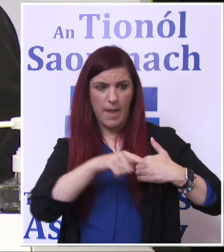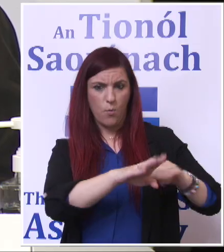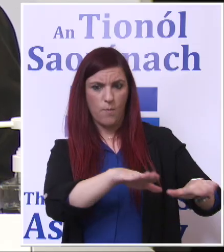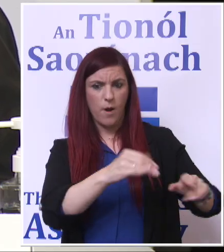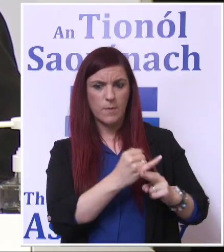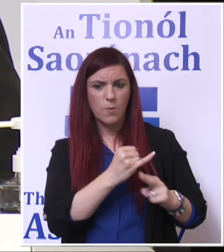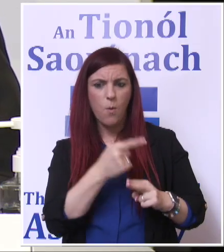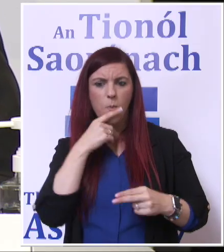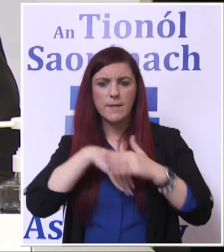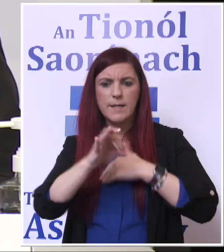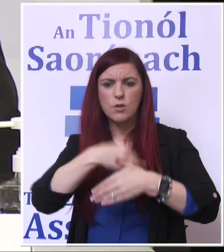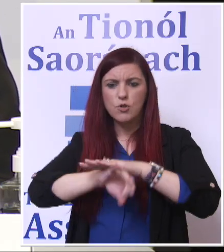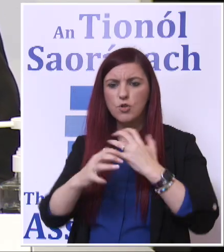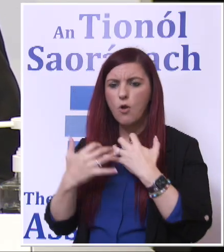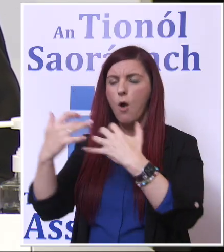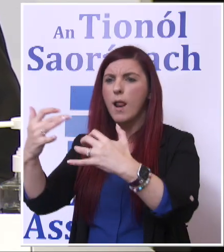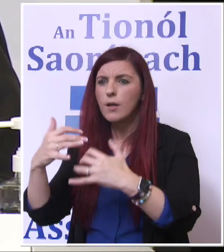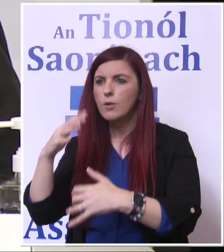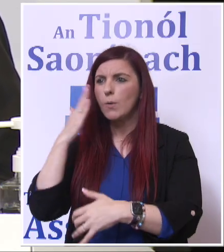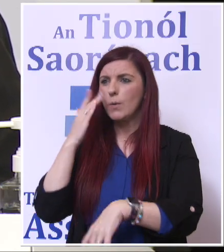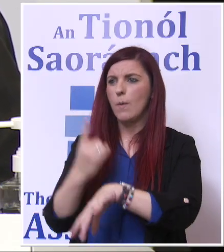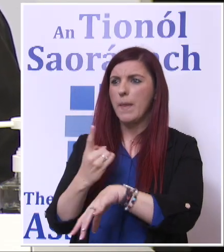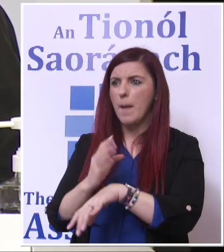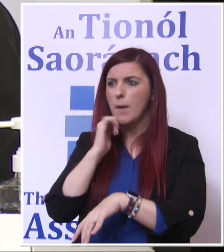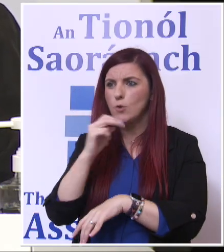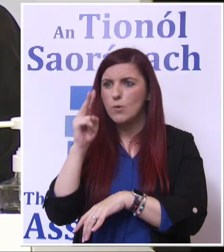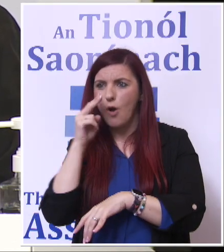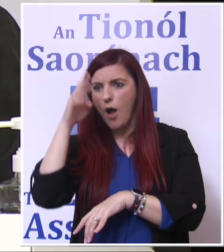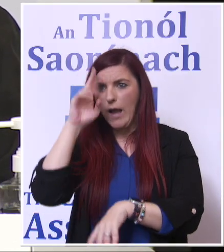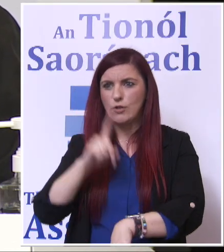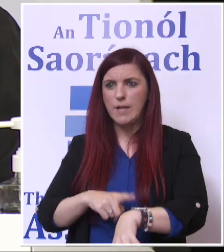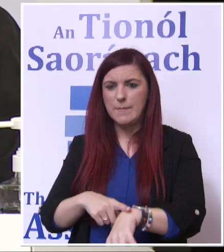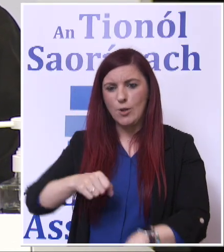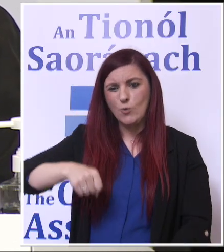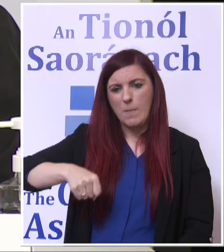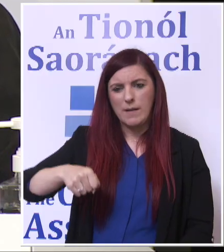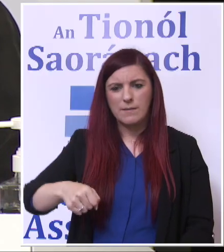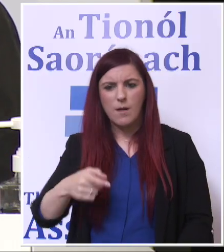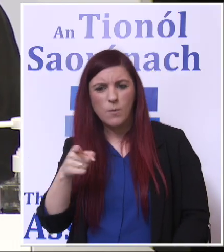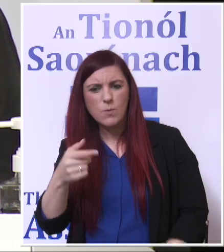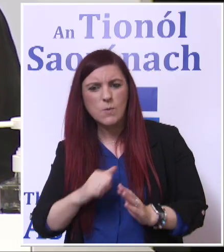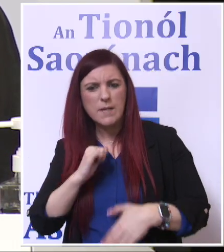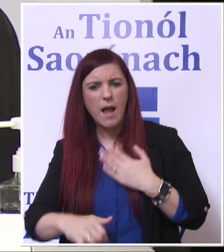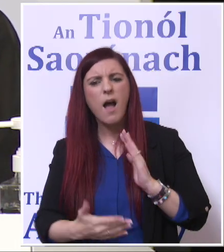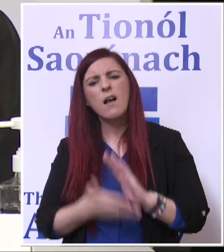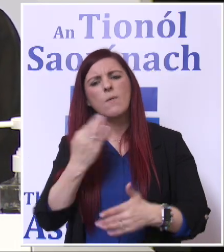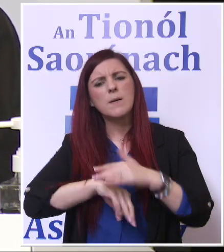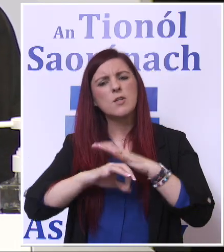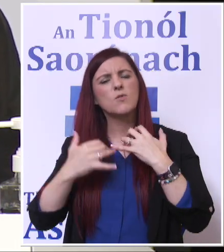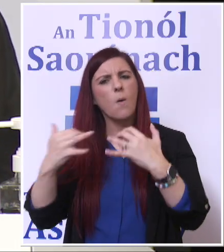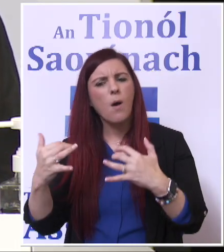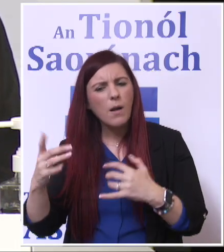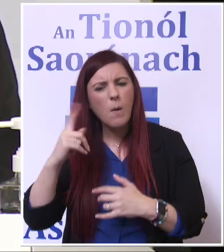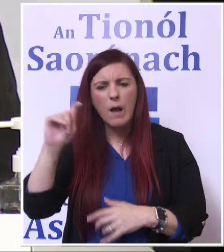into the Dáil. You only knew they were there because you saw the Irish Times in their school bag. And you were, where were you today? Oh, we were in the Dáil. Oh, I think